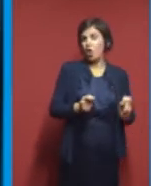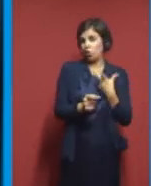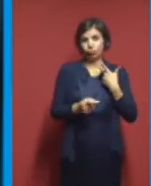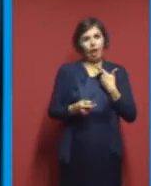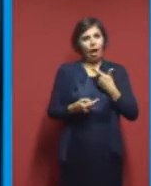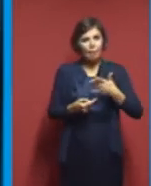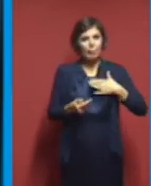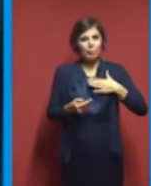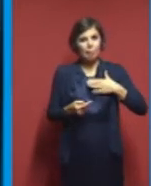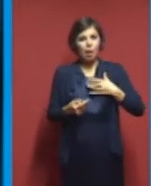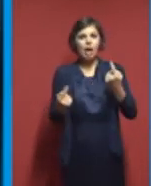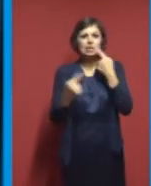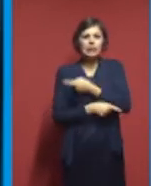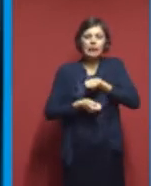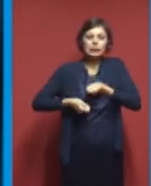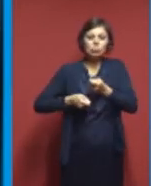living things.